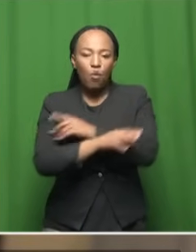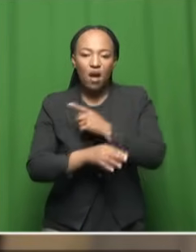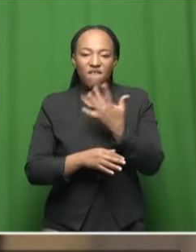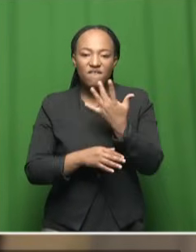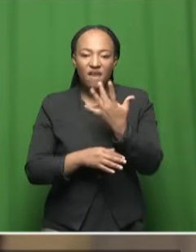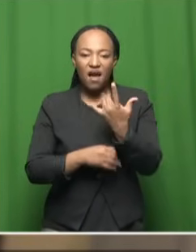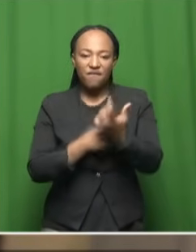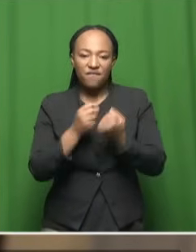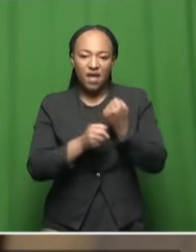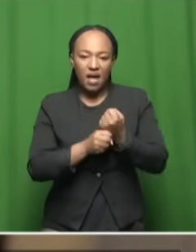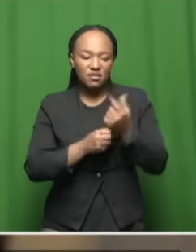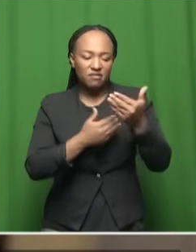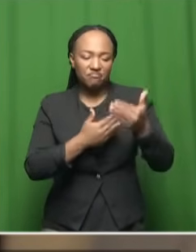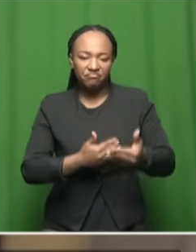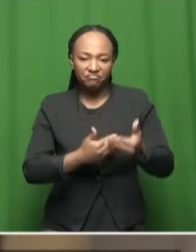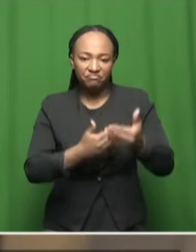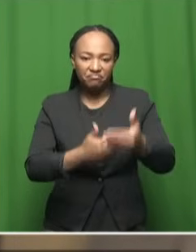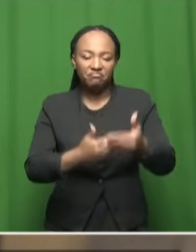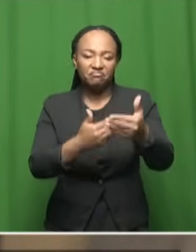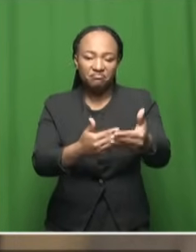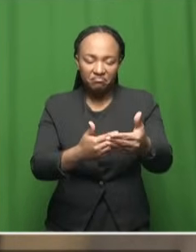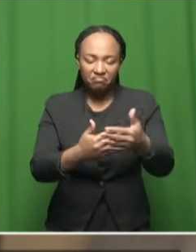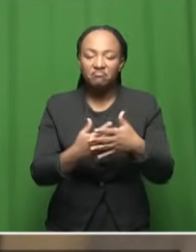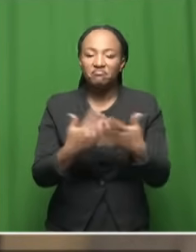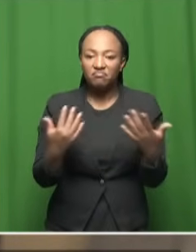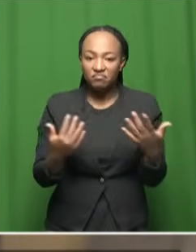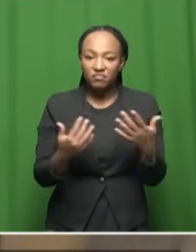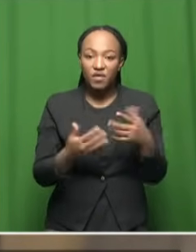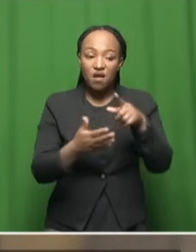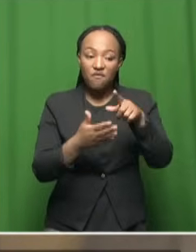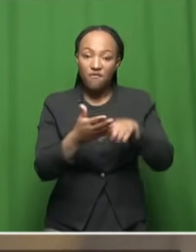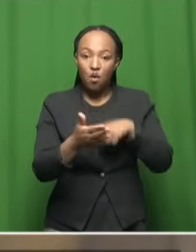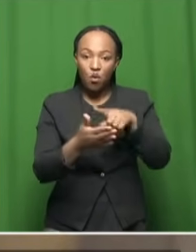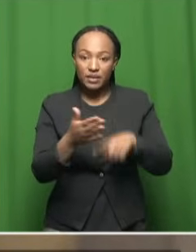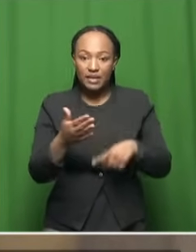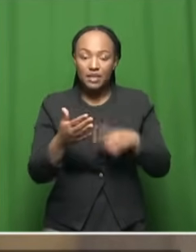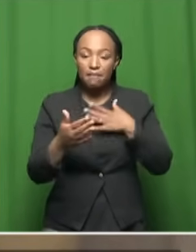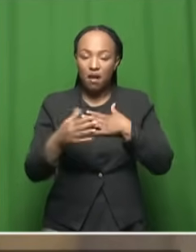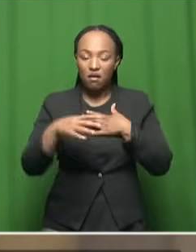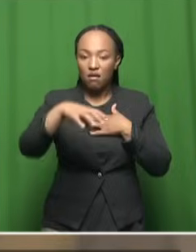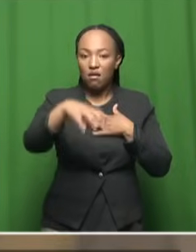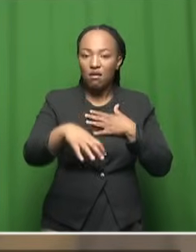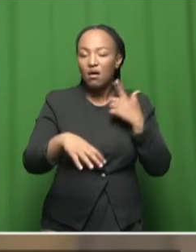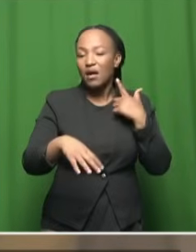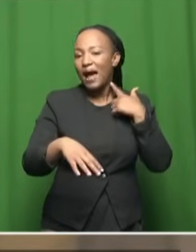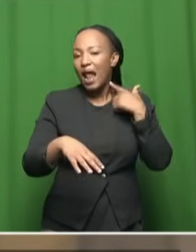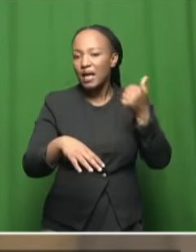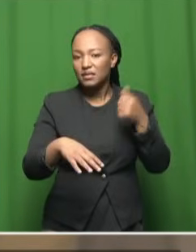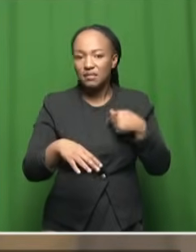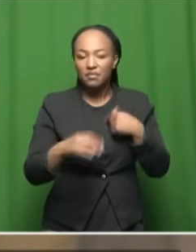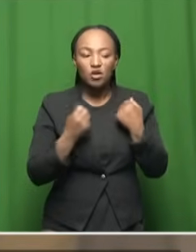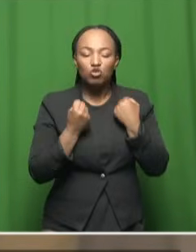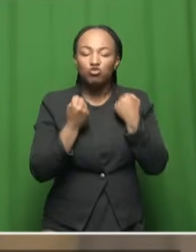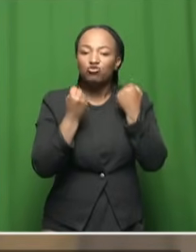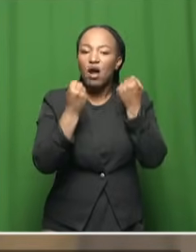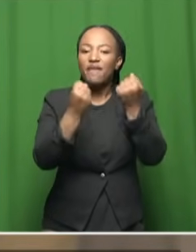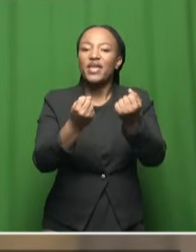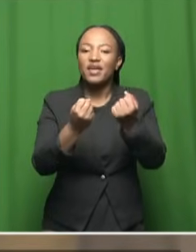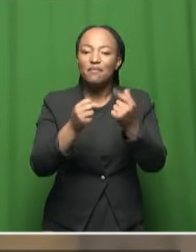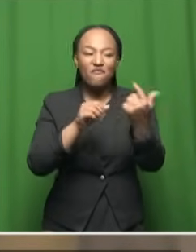was very excited. Driving, my voting station was actually in Alex. So driving there on the highway, I